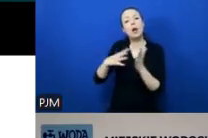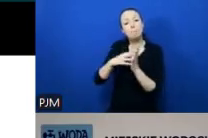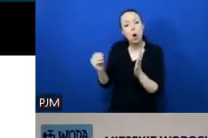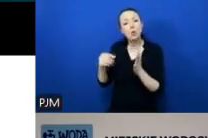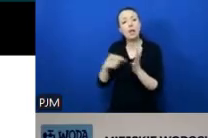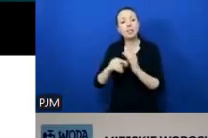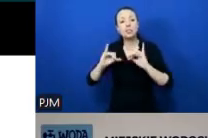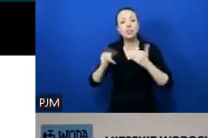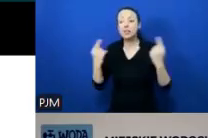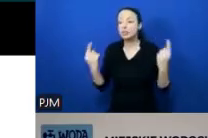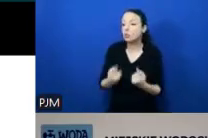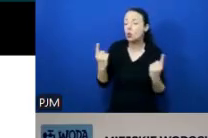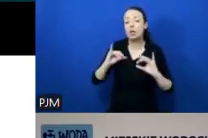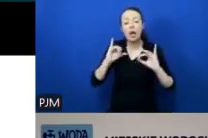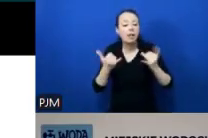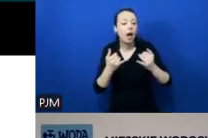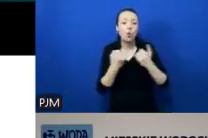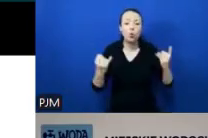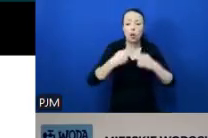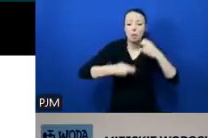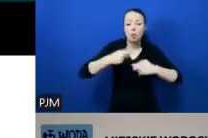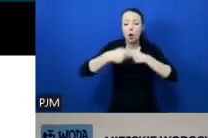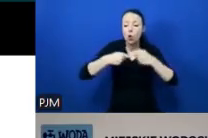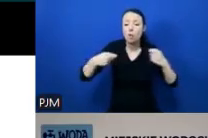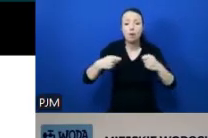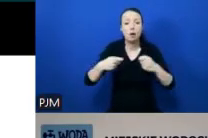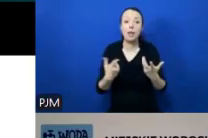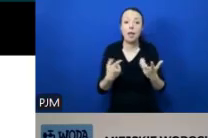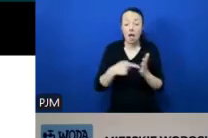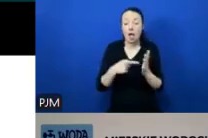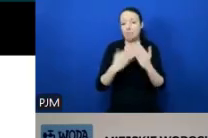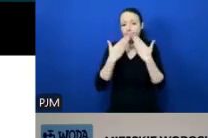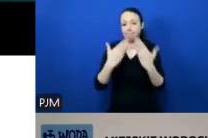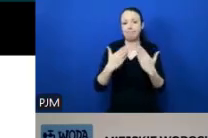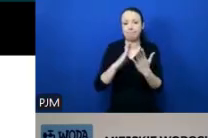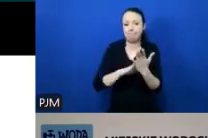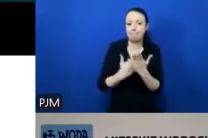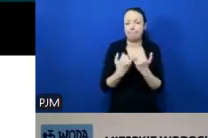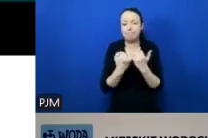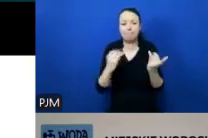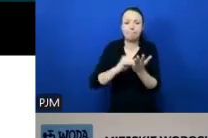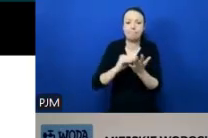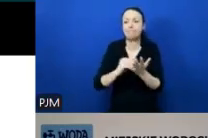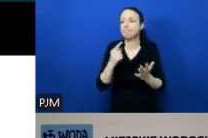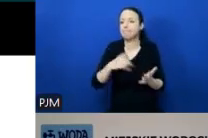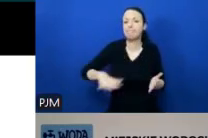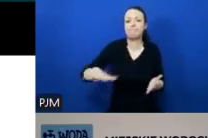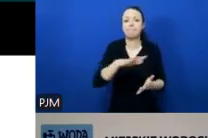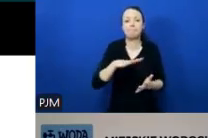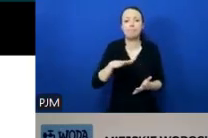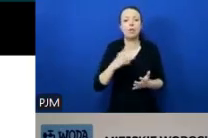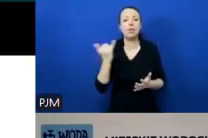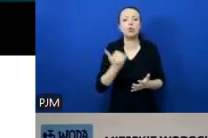system and simulation of solutions. This tactics helped us to show that we're still in the